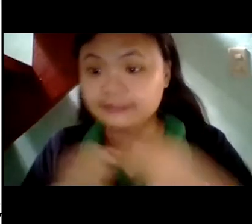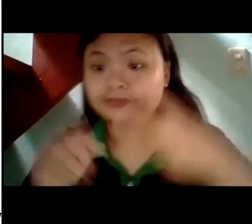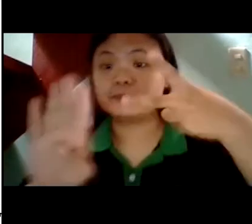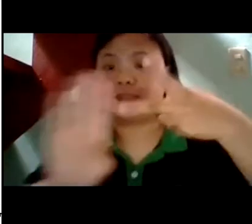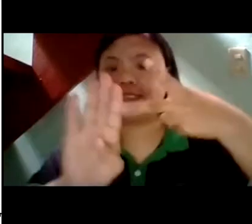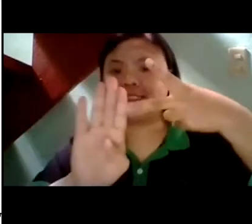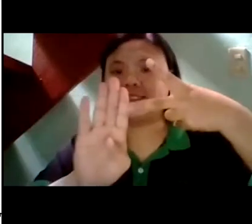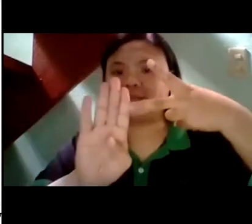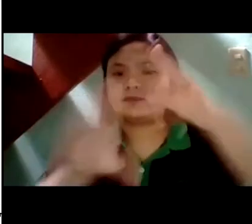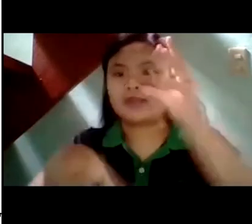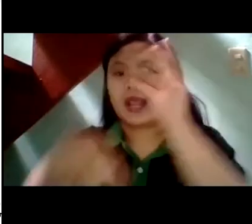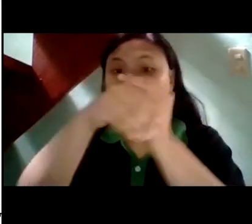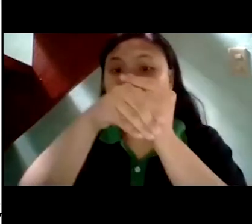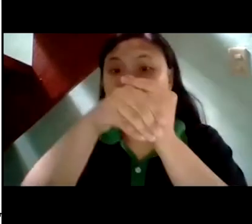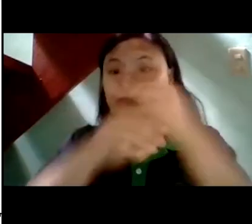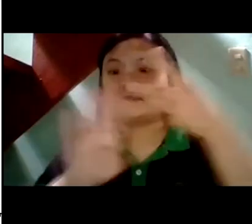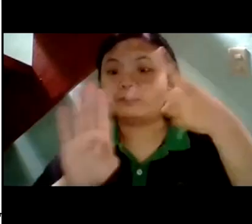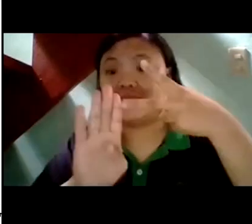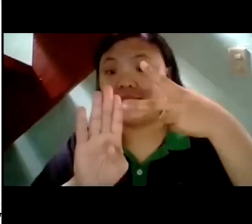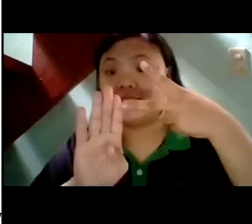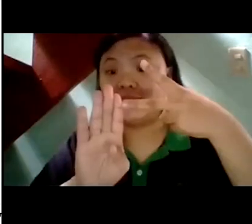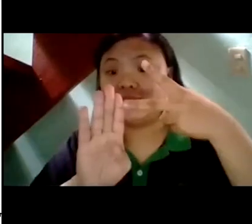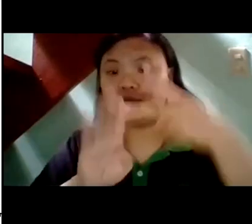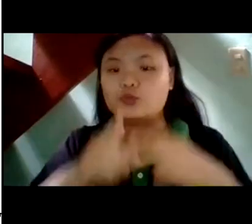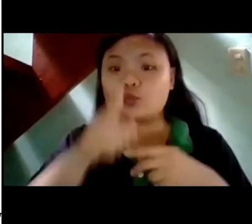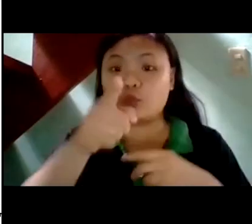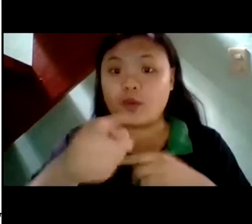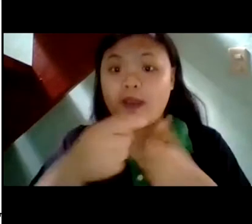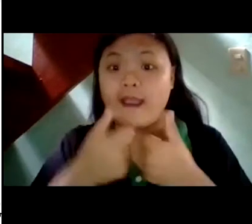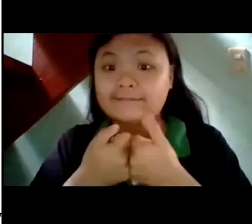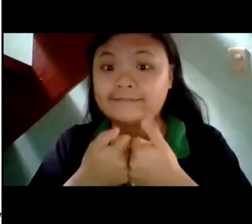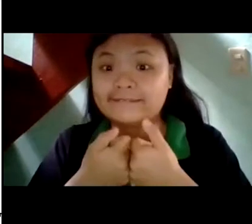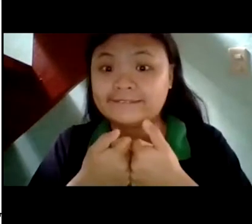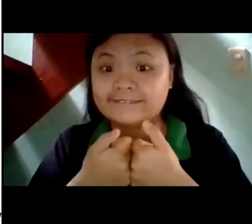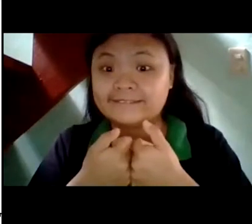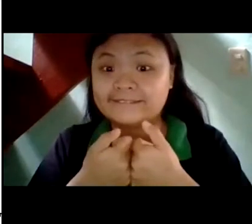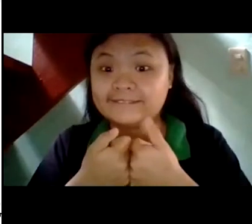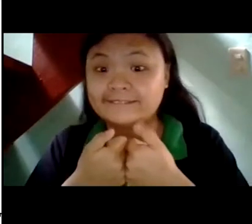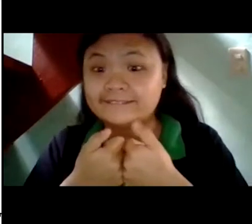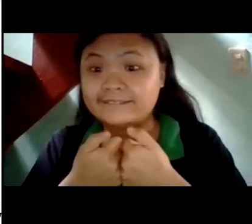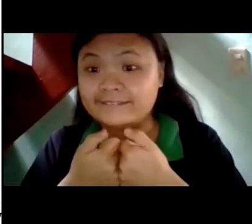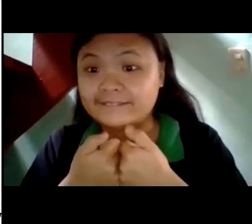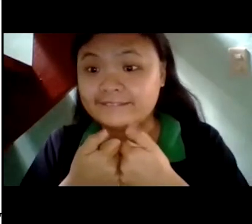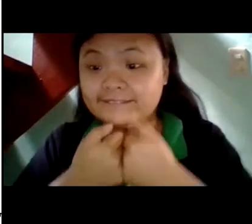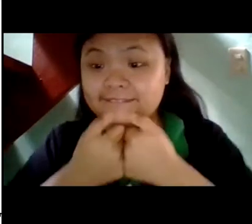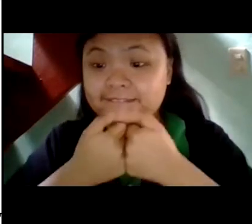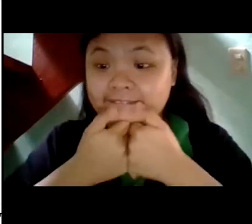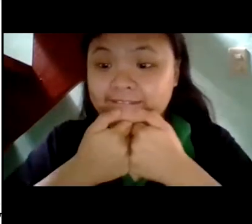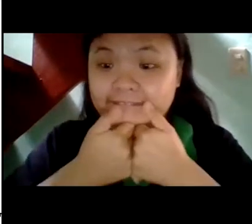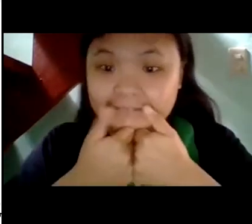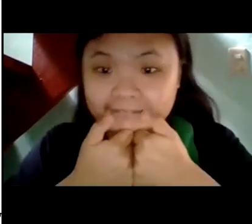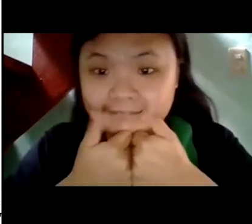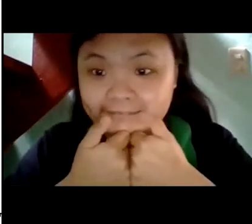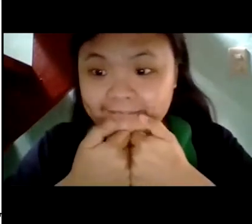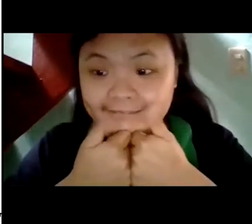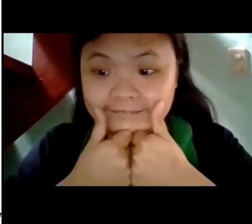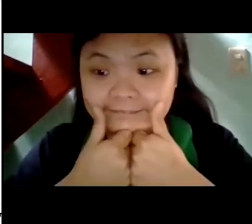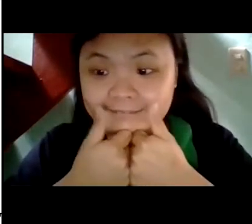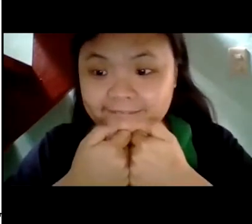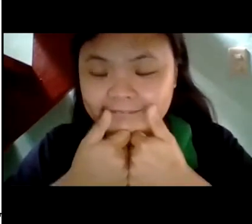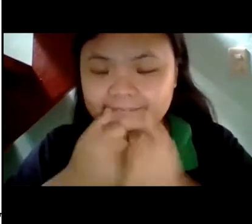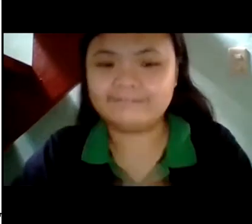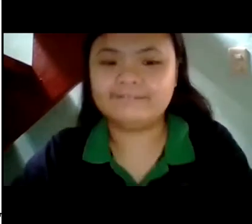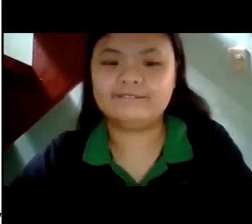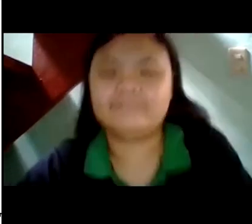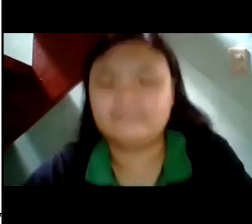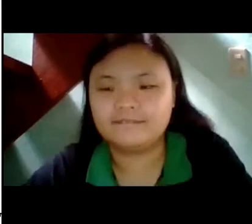uh, one that's manual rather, one that's non-manual. Okay. Okay. Have, you have. So